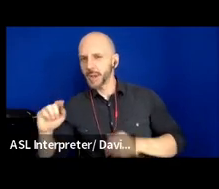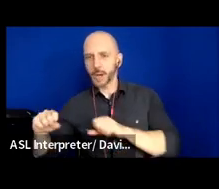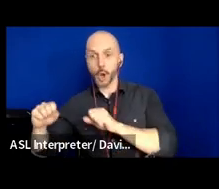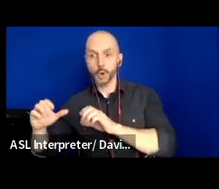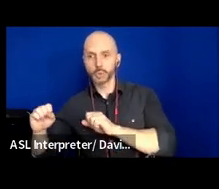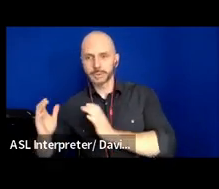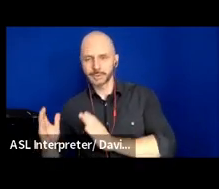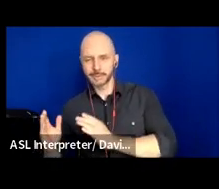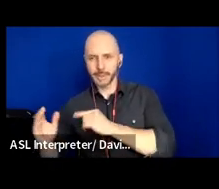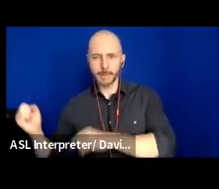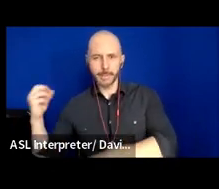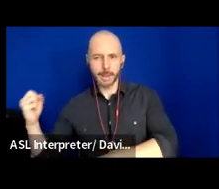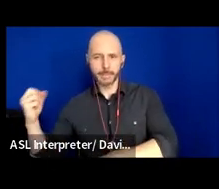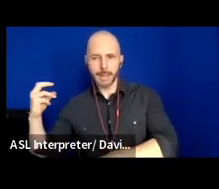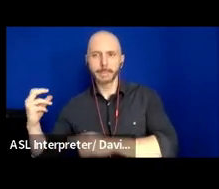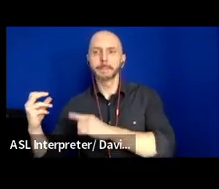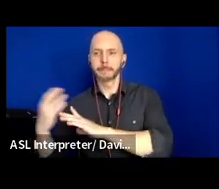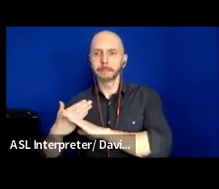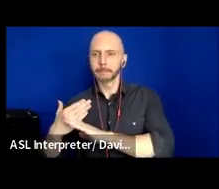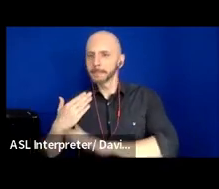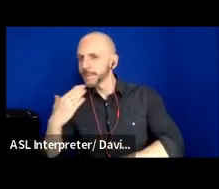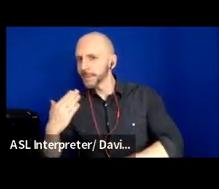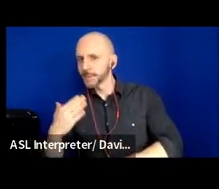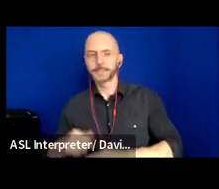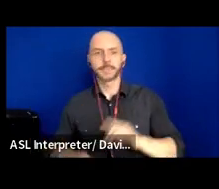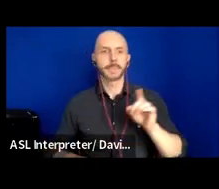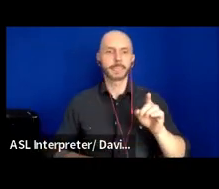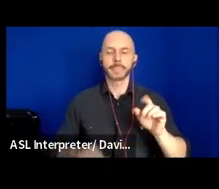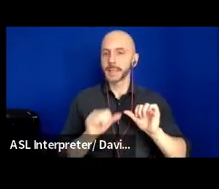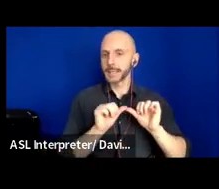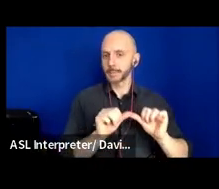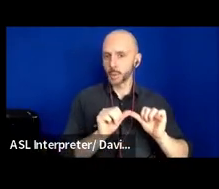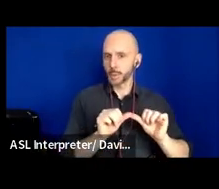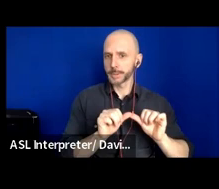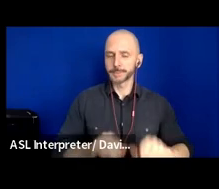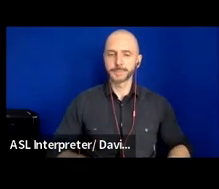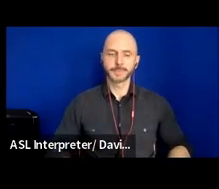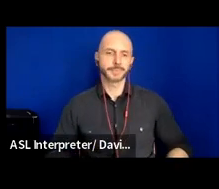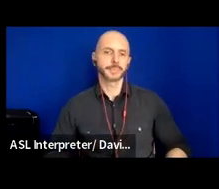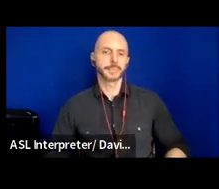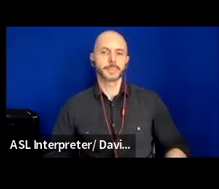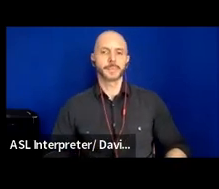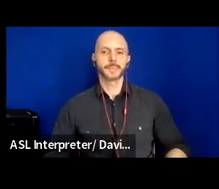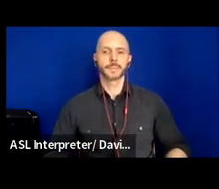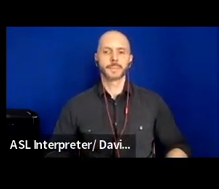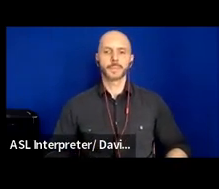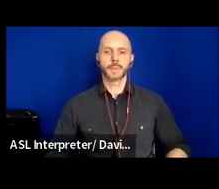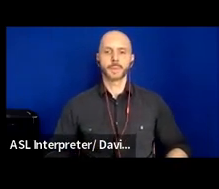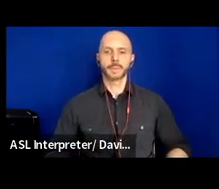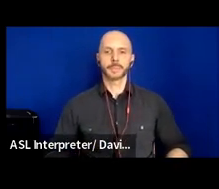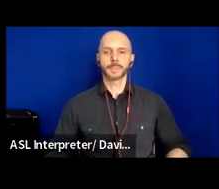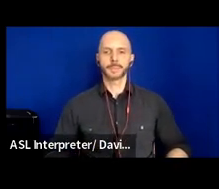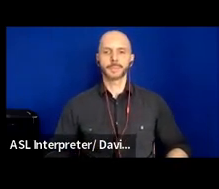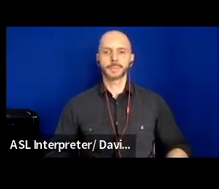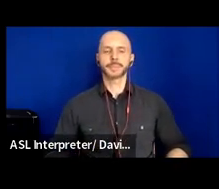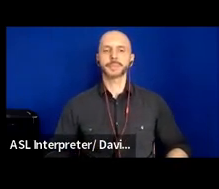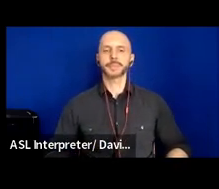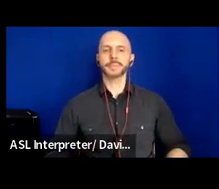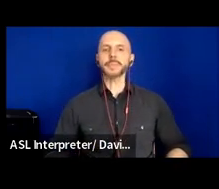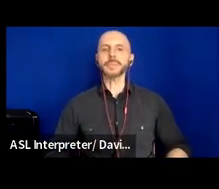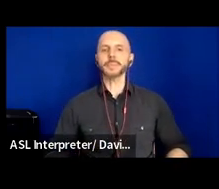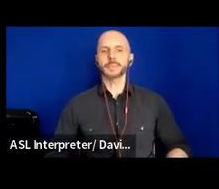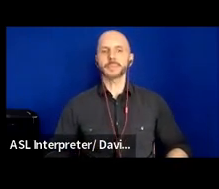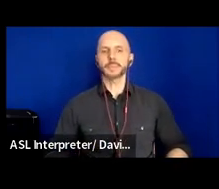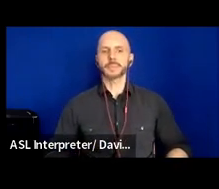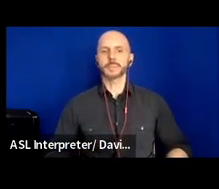a little clip, and this again might keep helping, because of course what we're talking about is building this towards kind of like, so what does this mean then for communication? That's why the second session